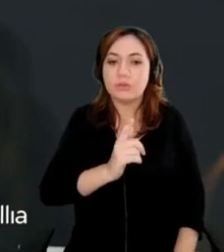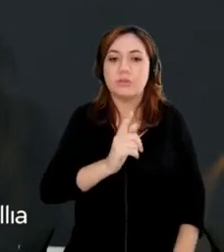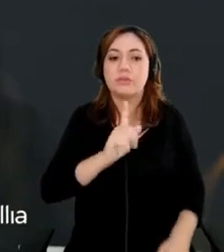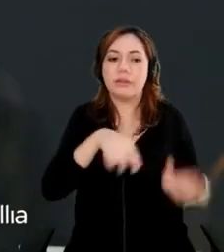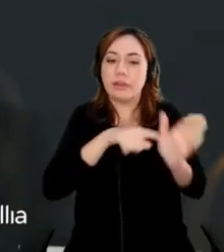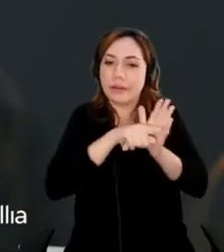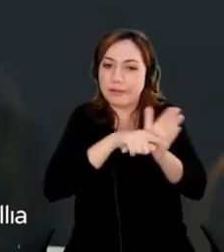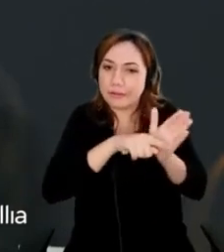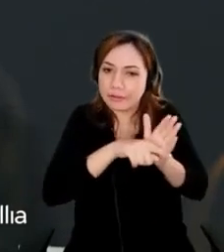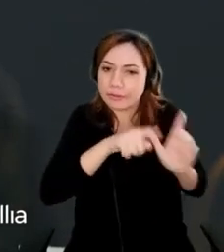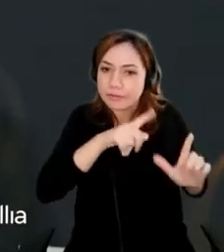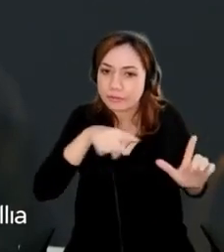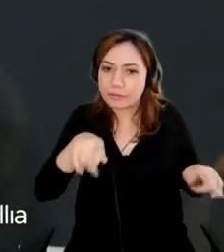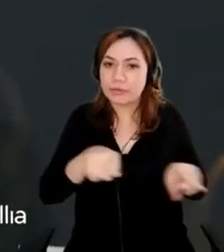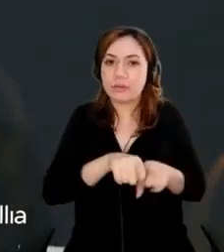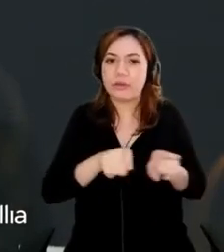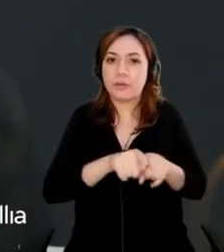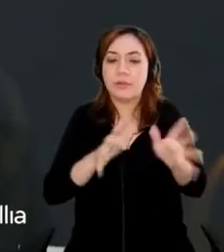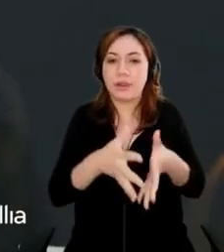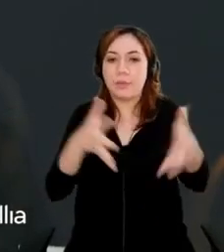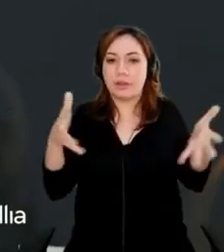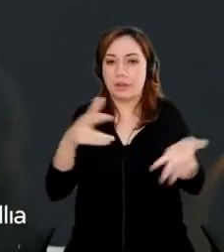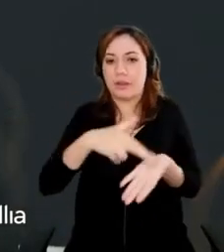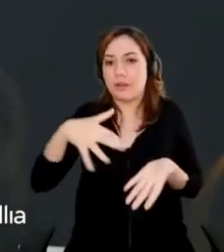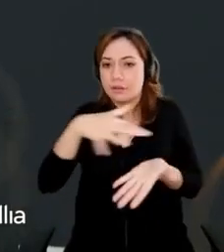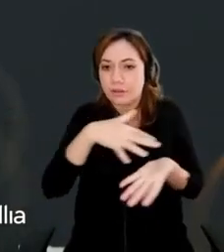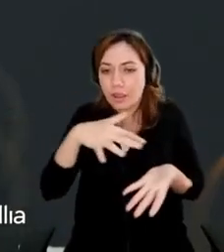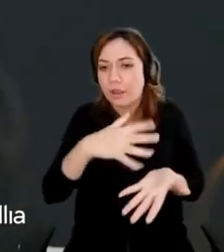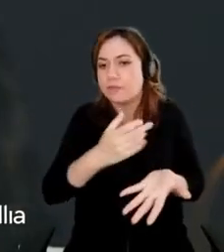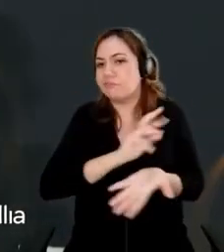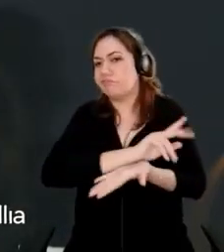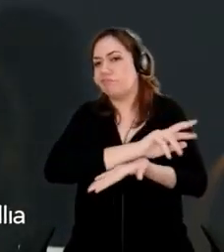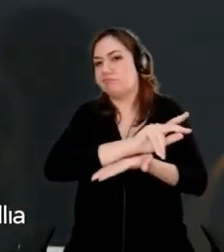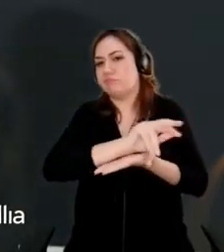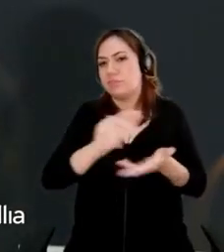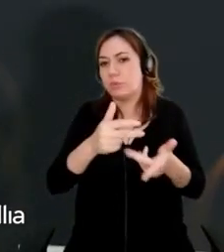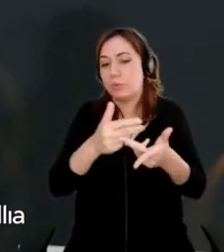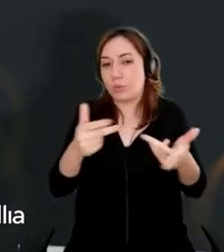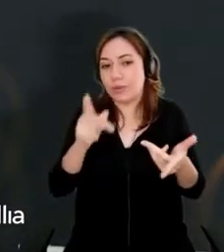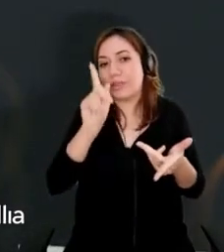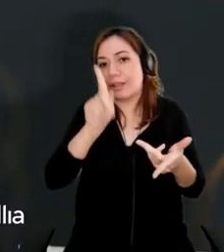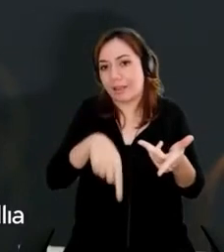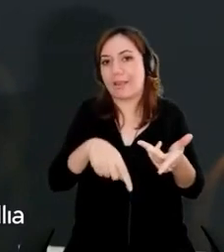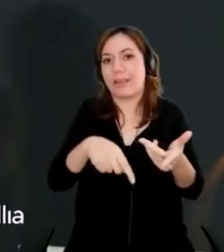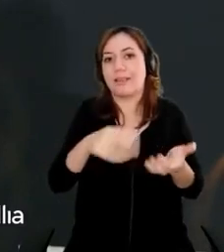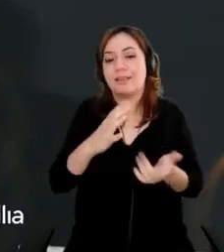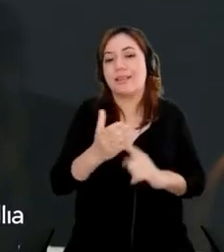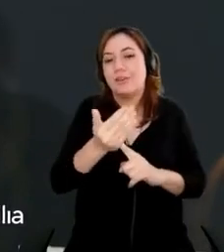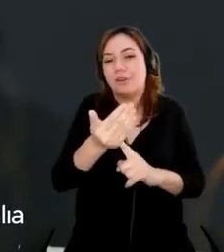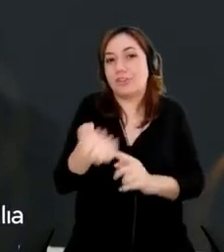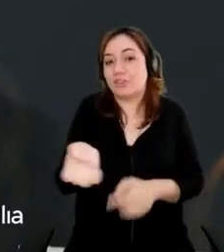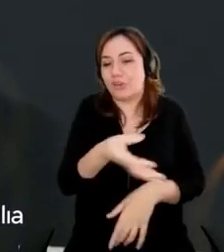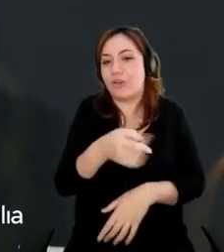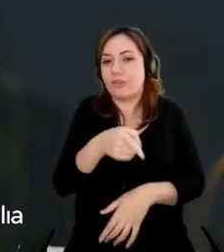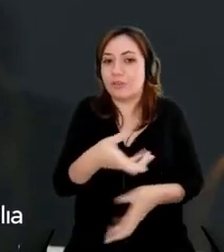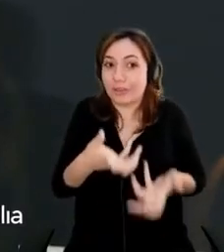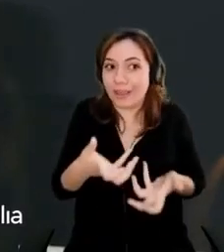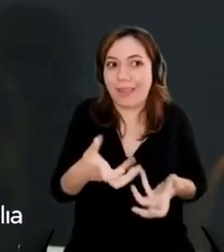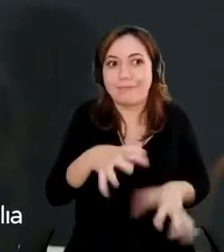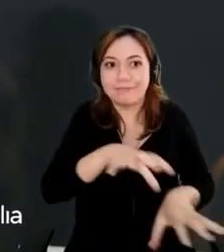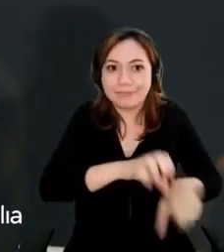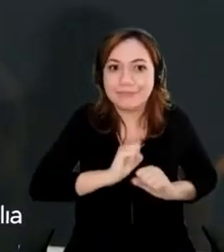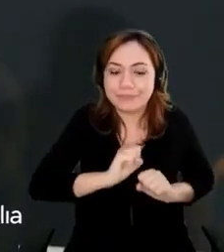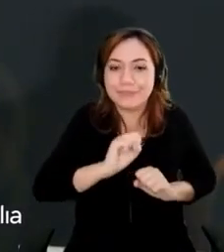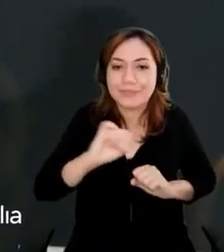augmented reality, virtual, all of these things, emerging technologies that you might want to innovate with, and you pay for what